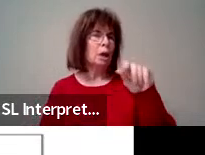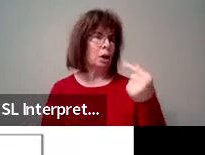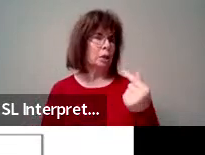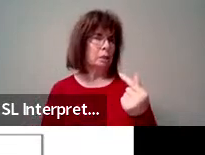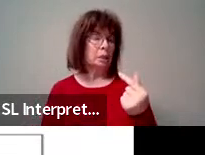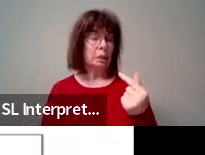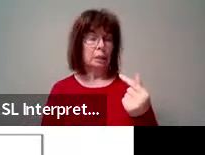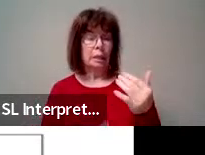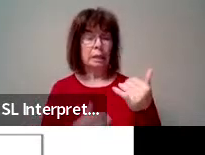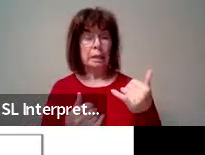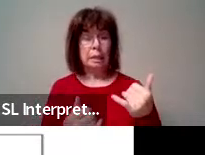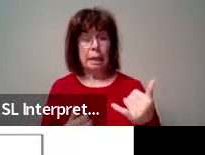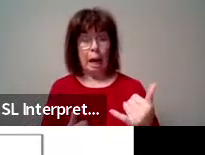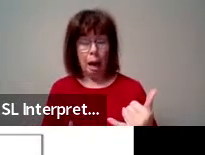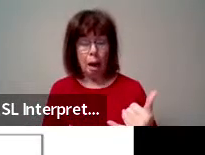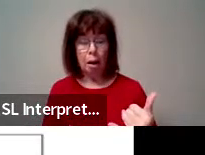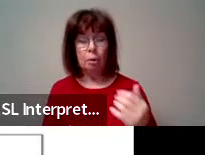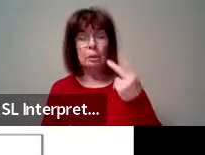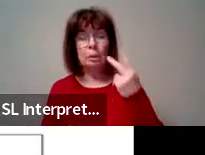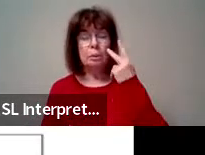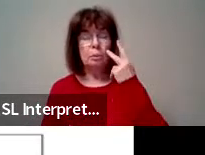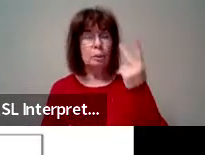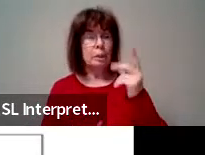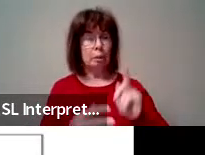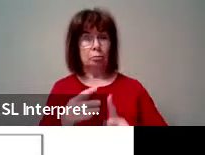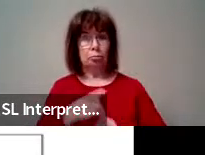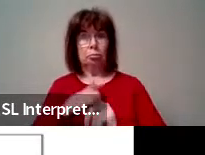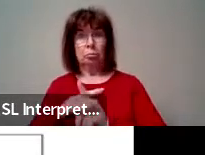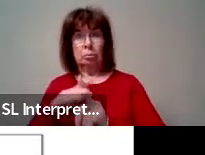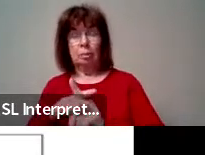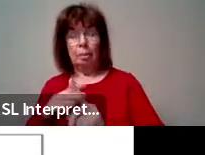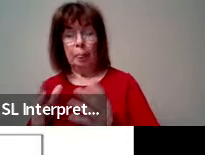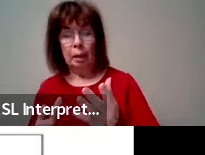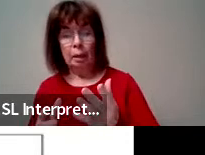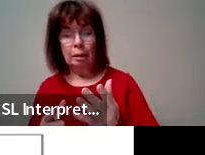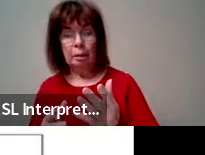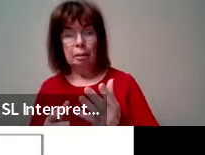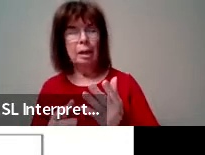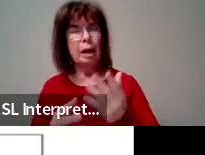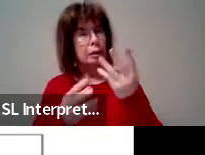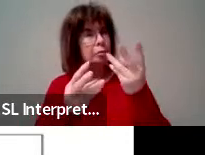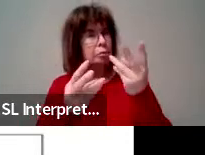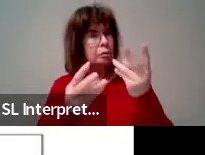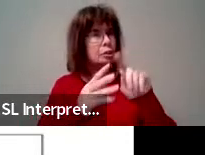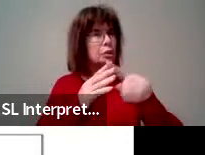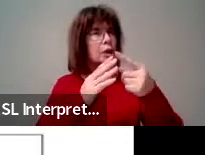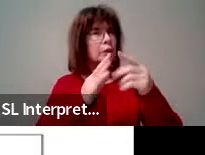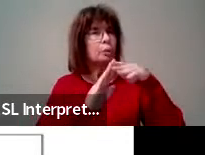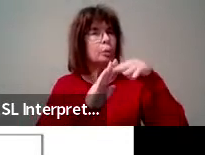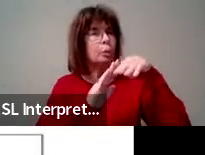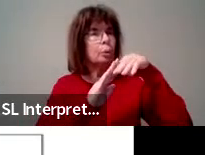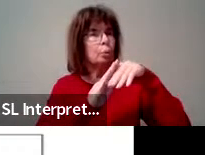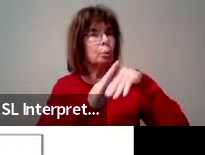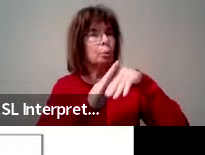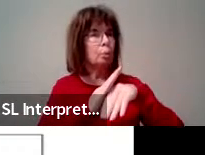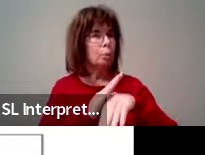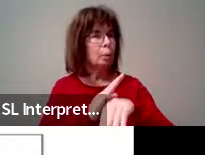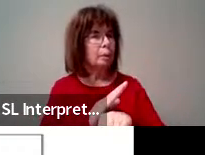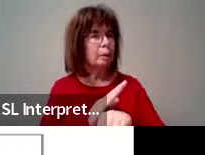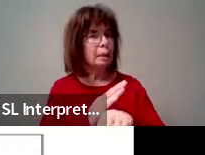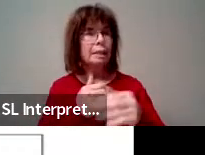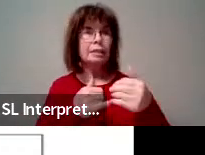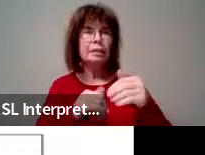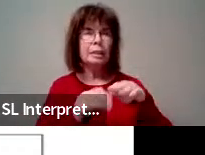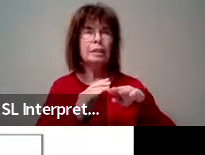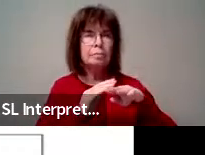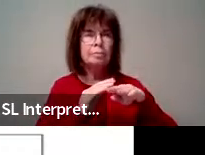seeing kind of, the outbreak kind of trickle out. It's It's still smoldering in